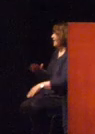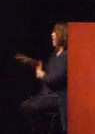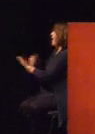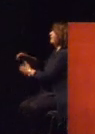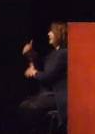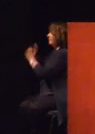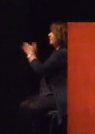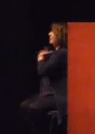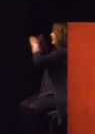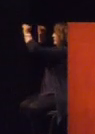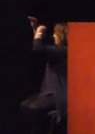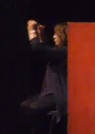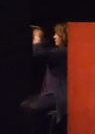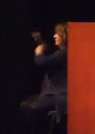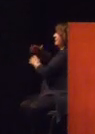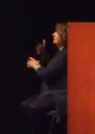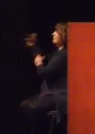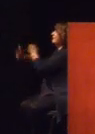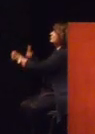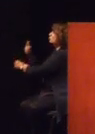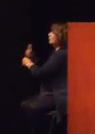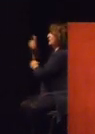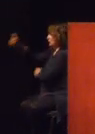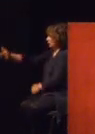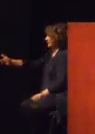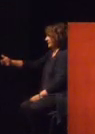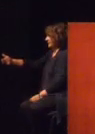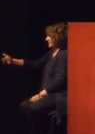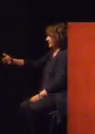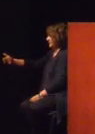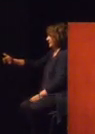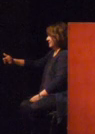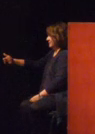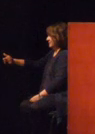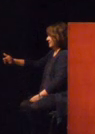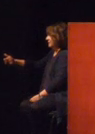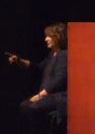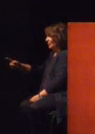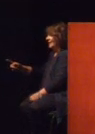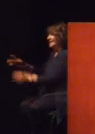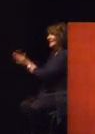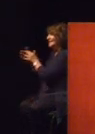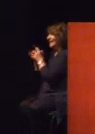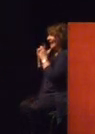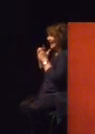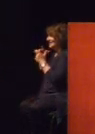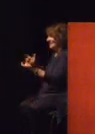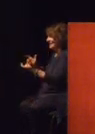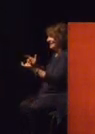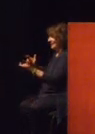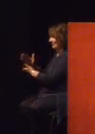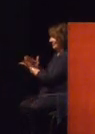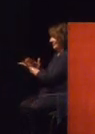buildings will have roof repairs over the next 3 years. And so it is a significant piece of